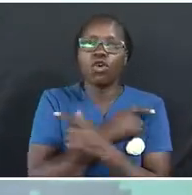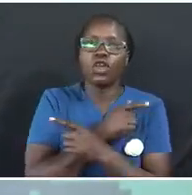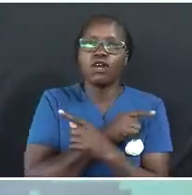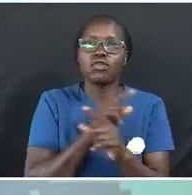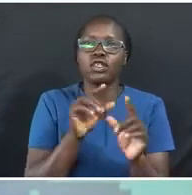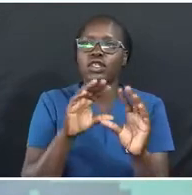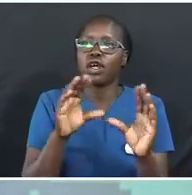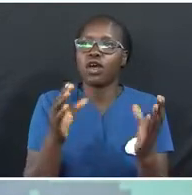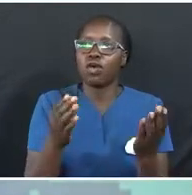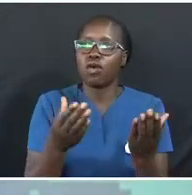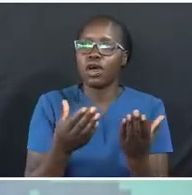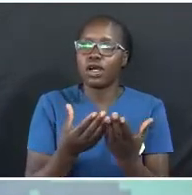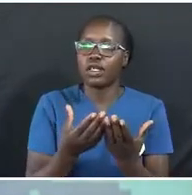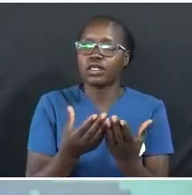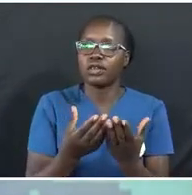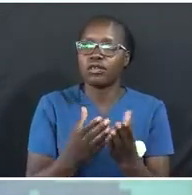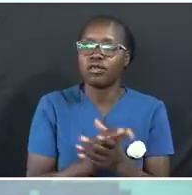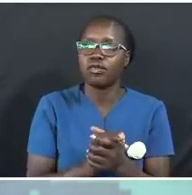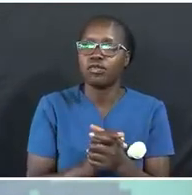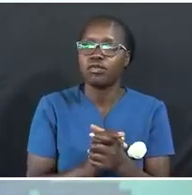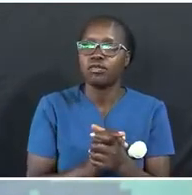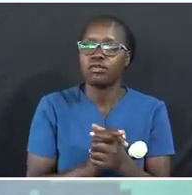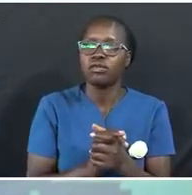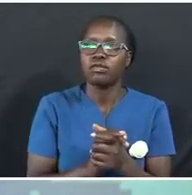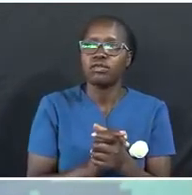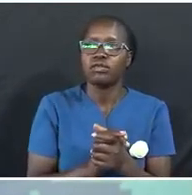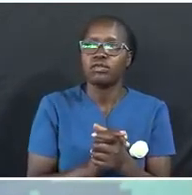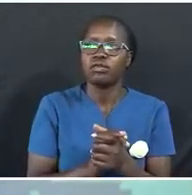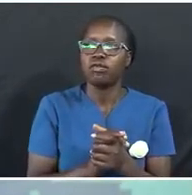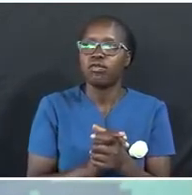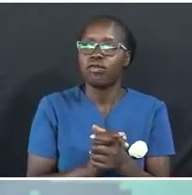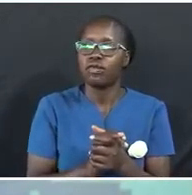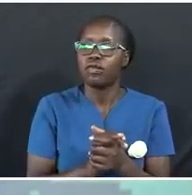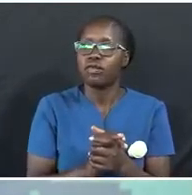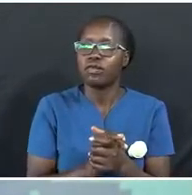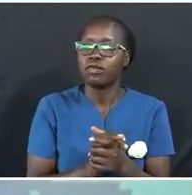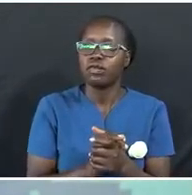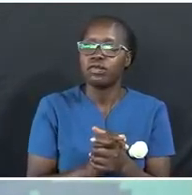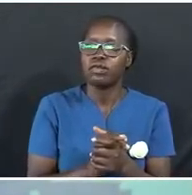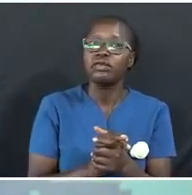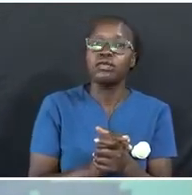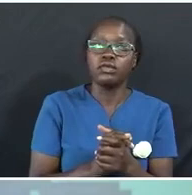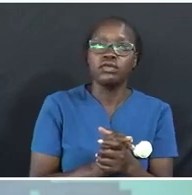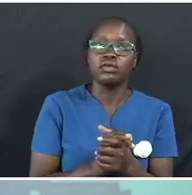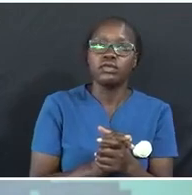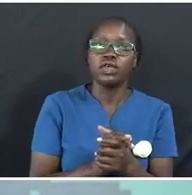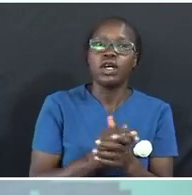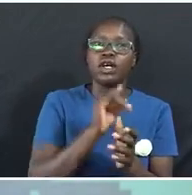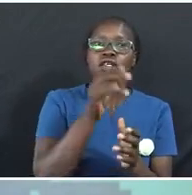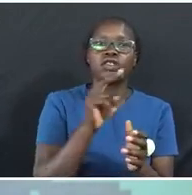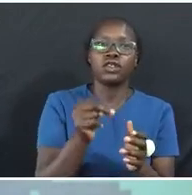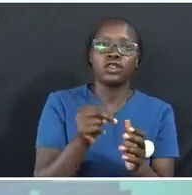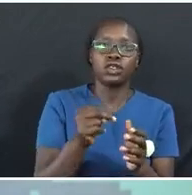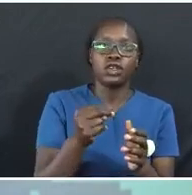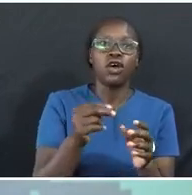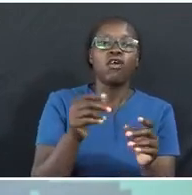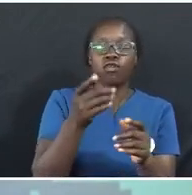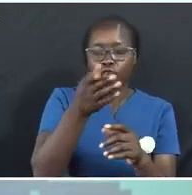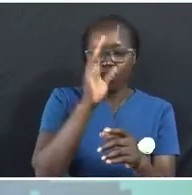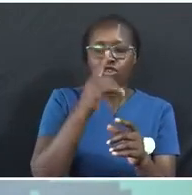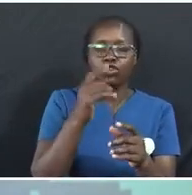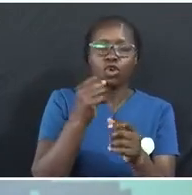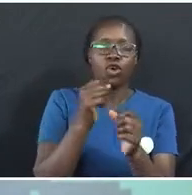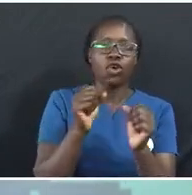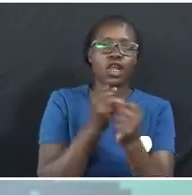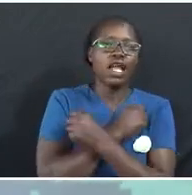ready, you just read. Don't keep on repeating. Just read. Okay. We continue. John chapter 3 verse 16 says what? For God so loved